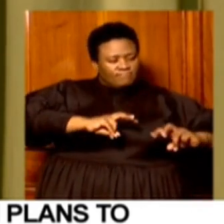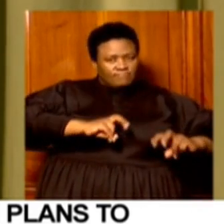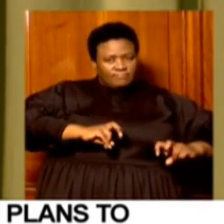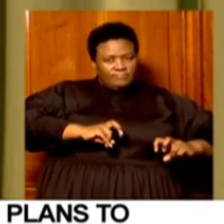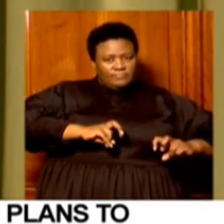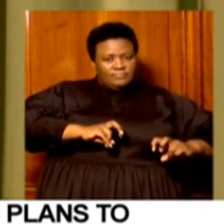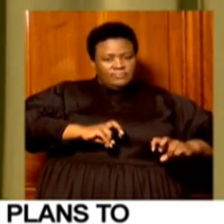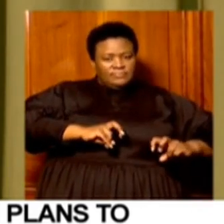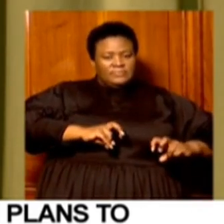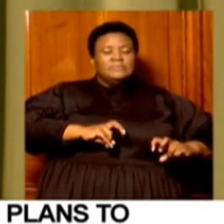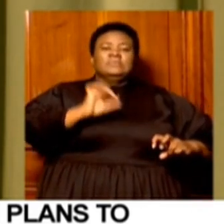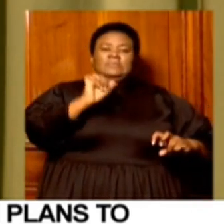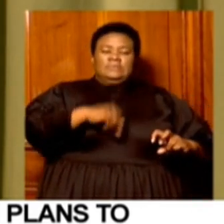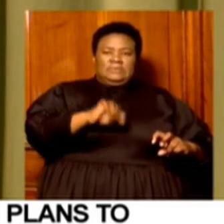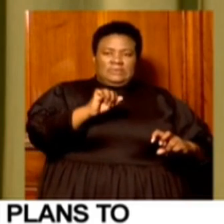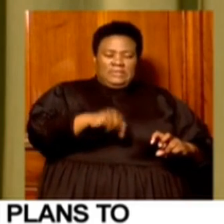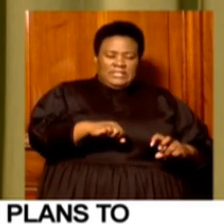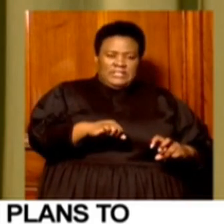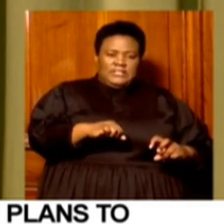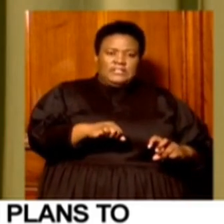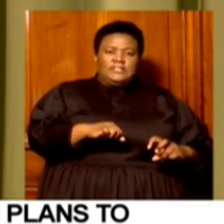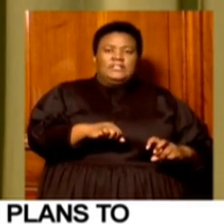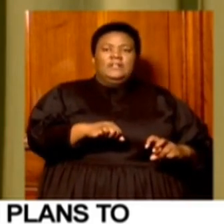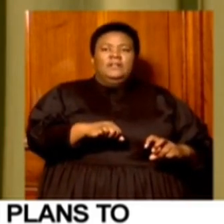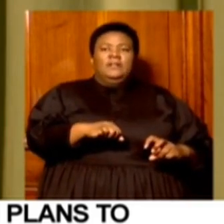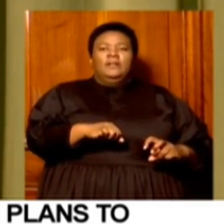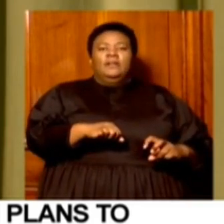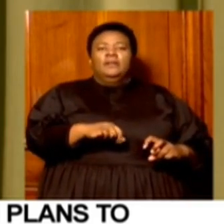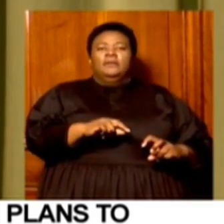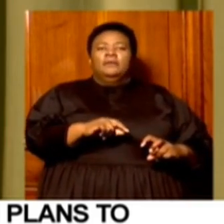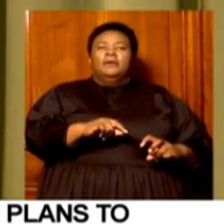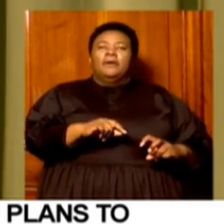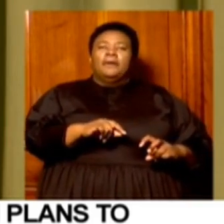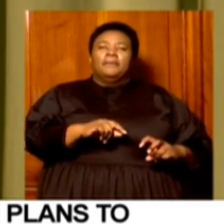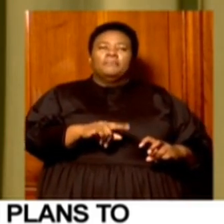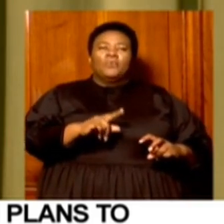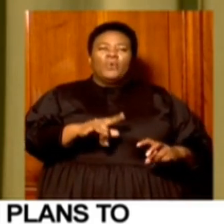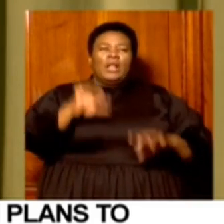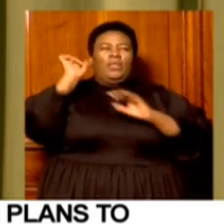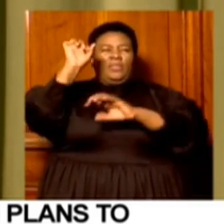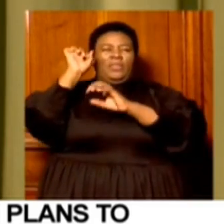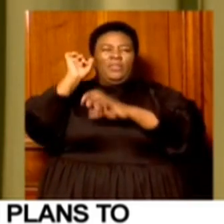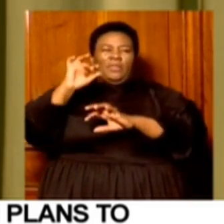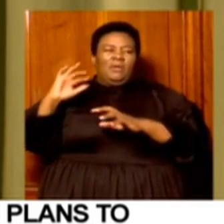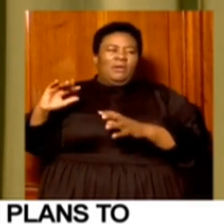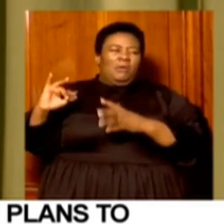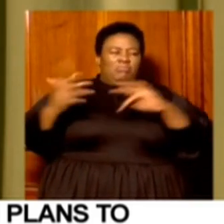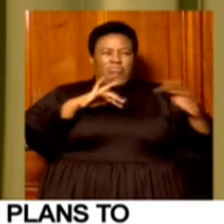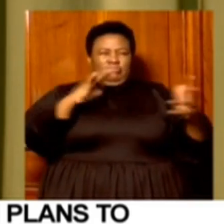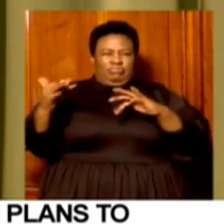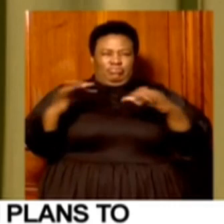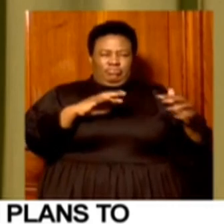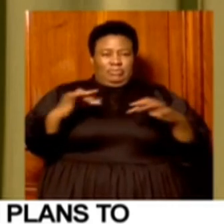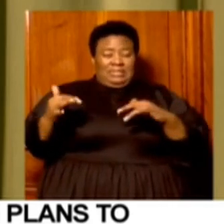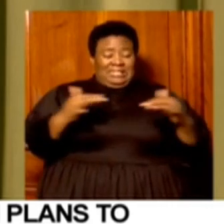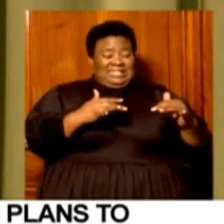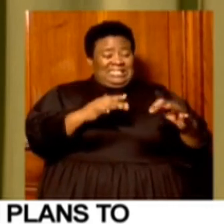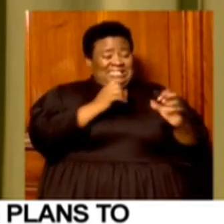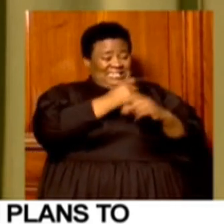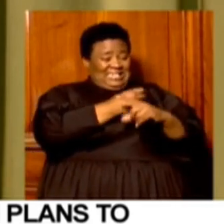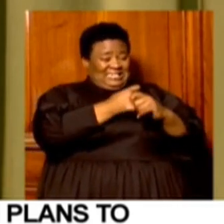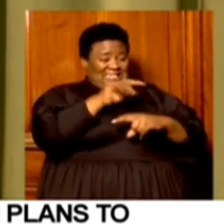beyond the headlines and the brouhaha what really confronts the taxi industry. The taxi